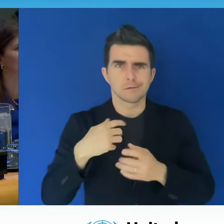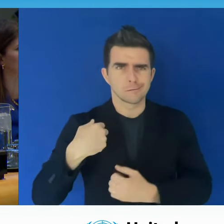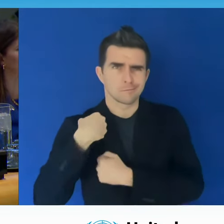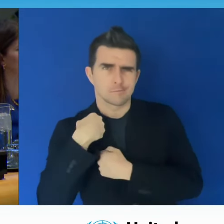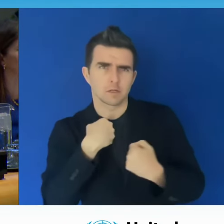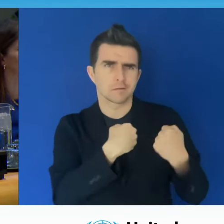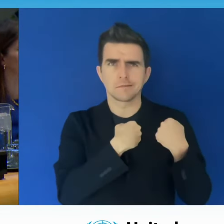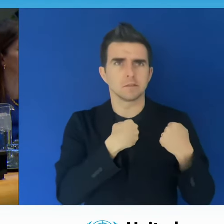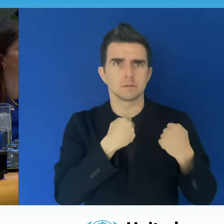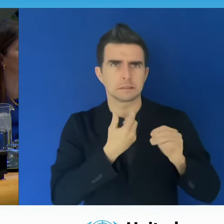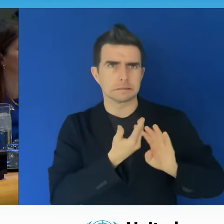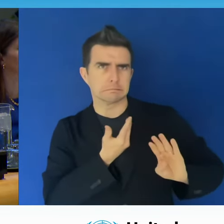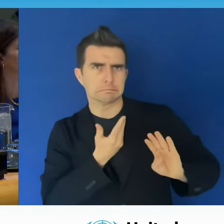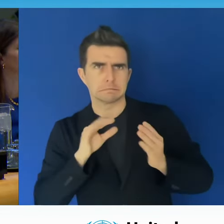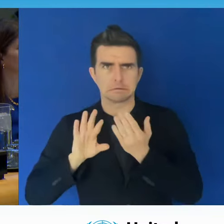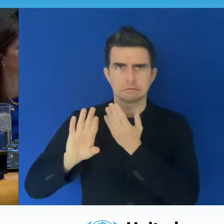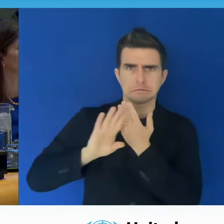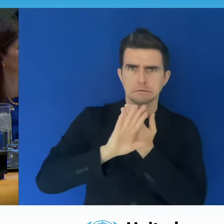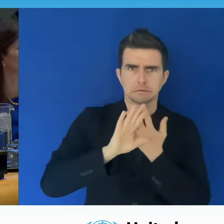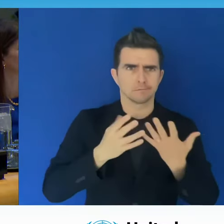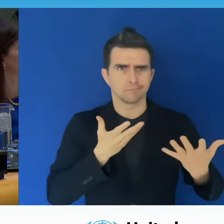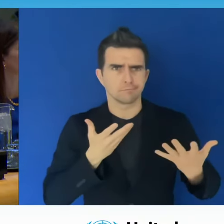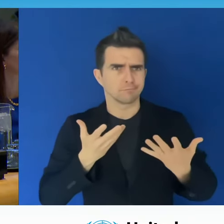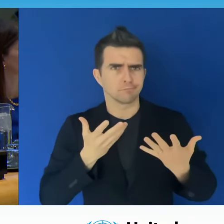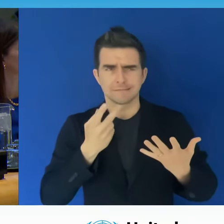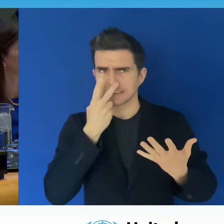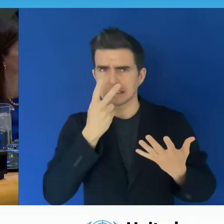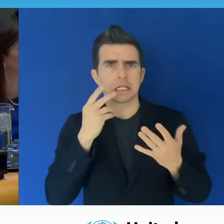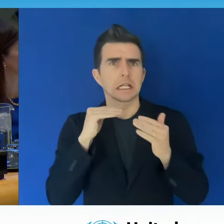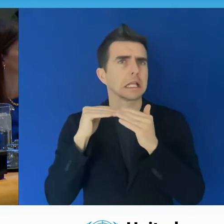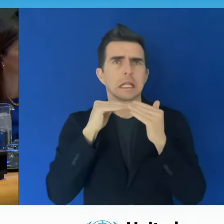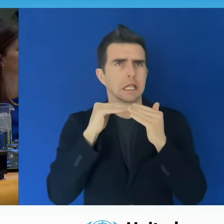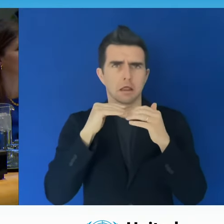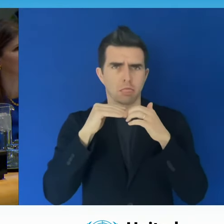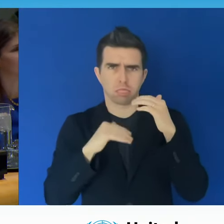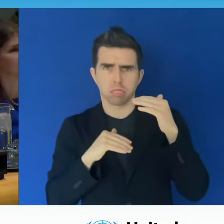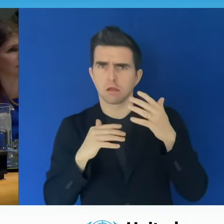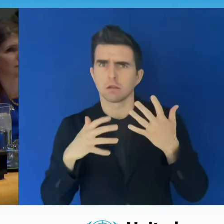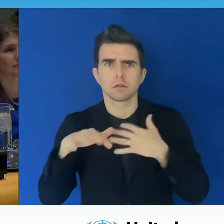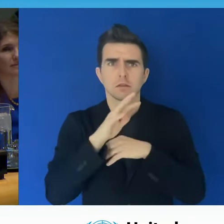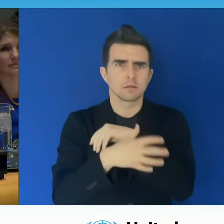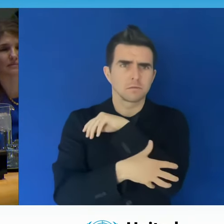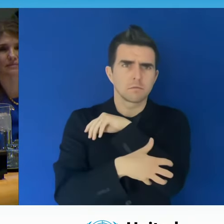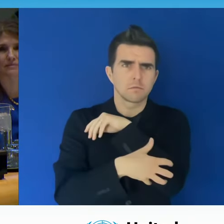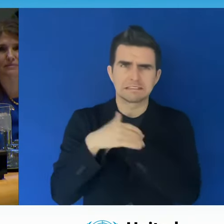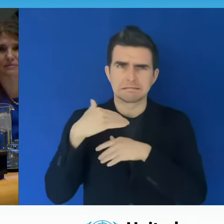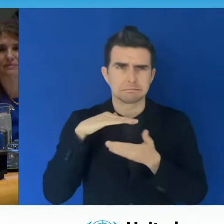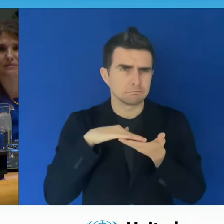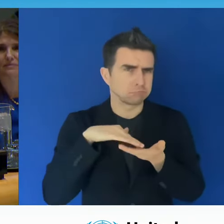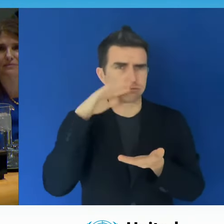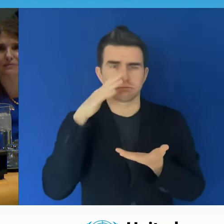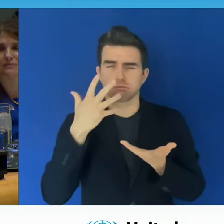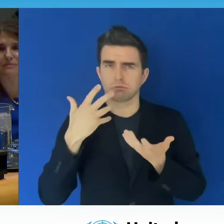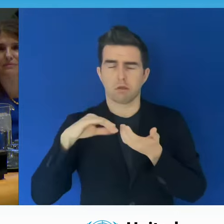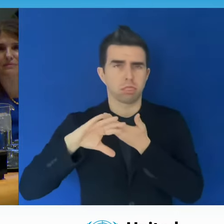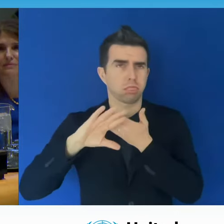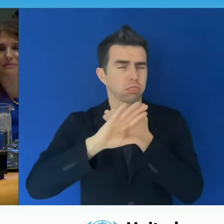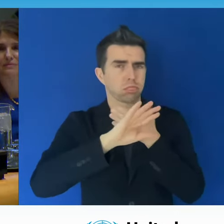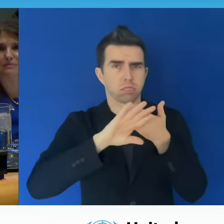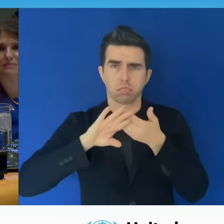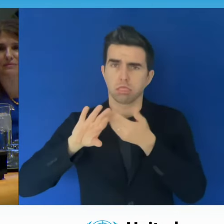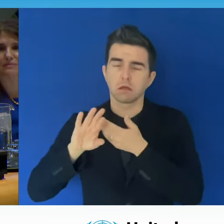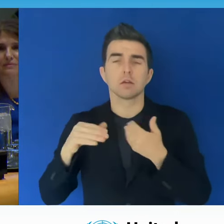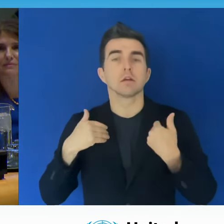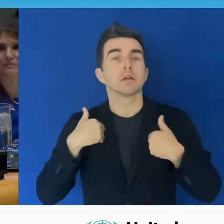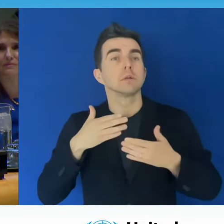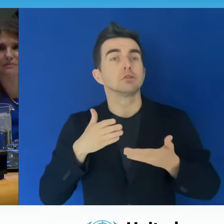Israel's military operations in Gaza, following the devastating terror attacks by Hamas on 7 October, are